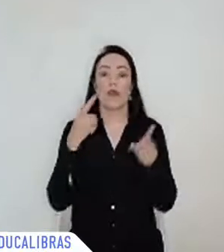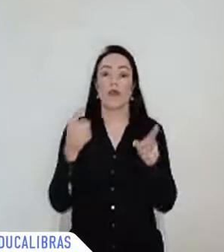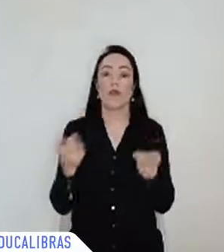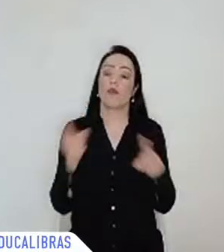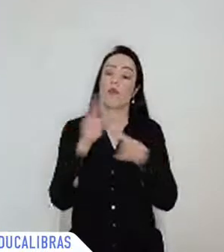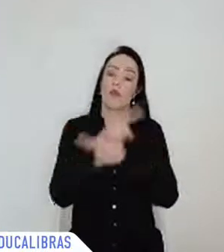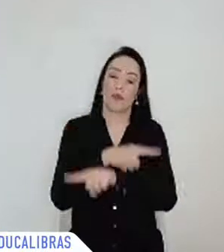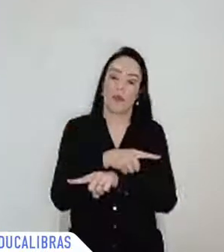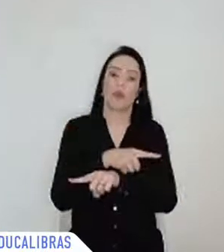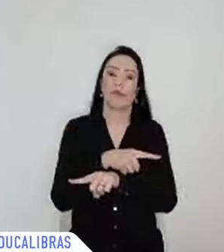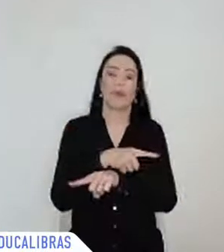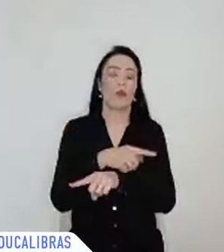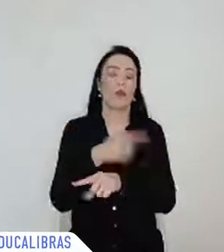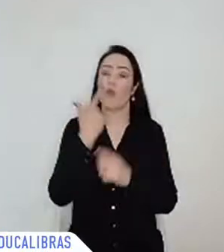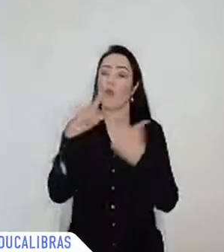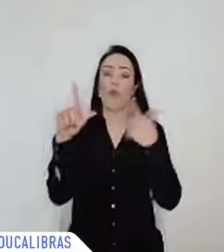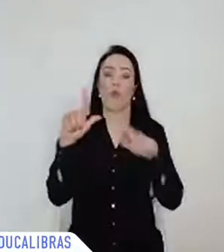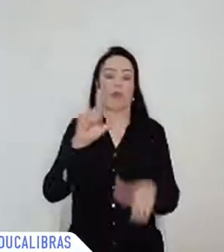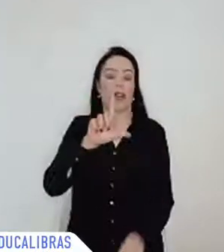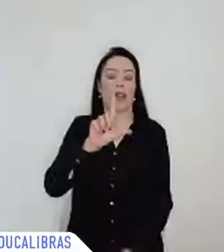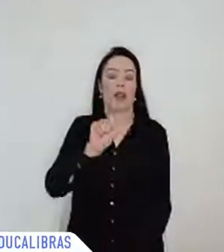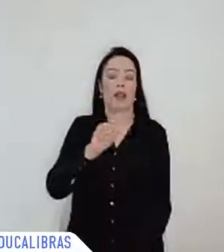A side of it all.